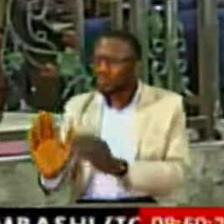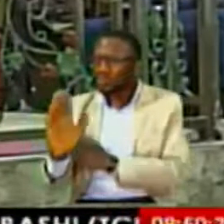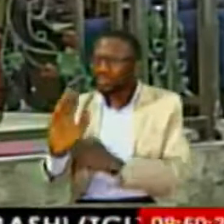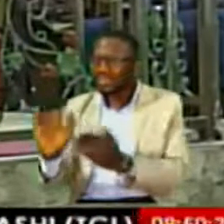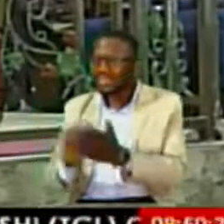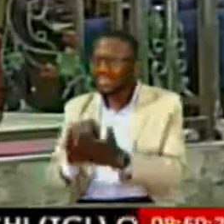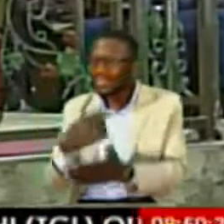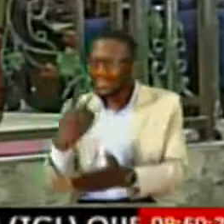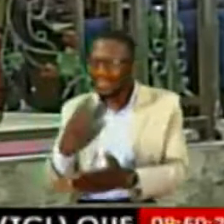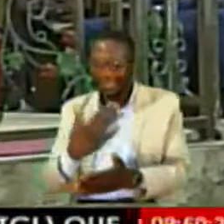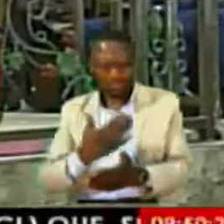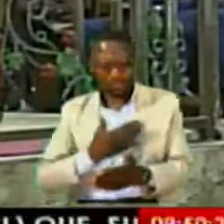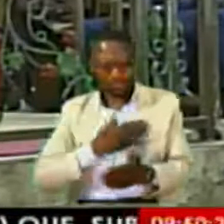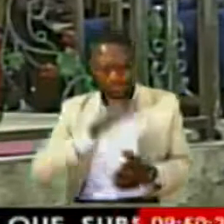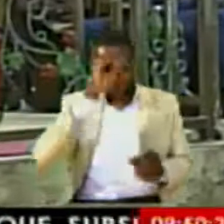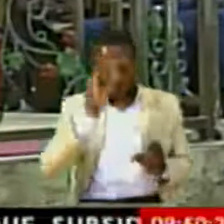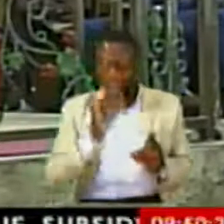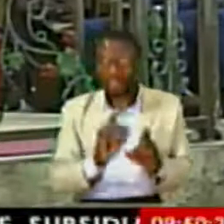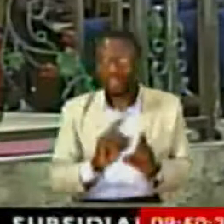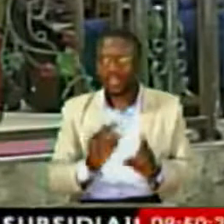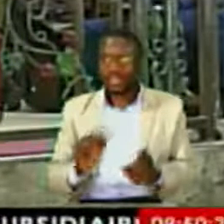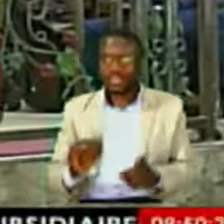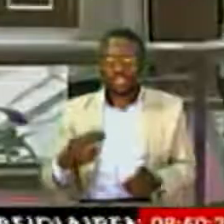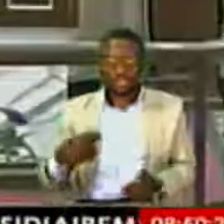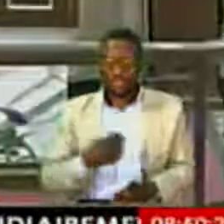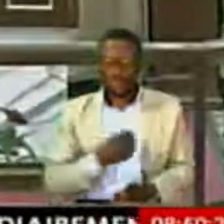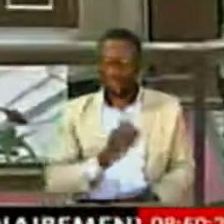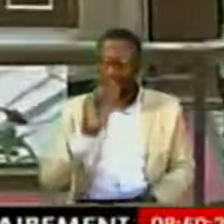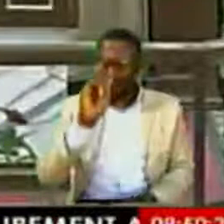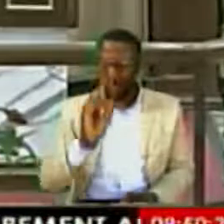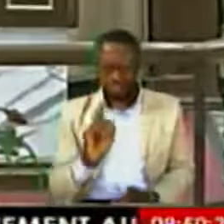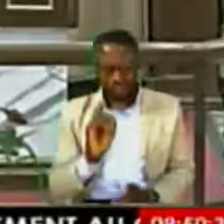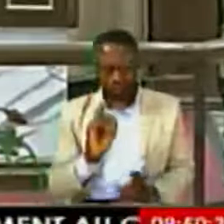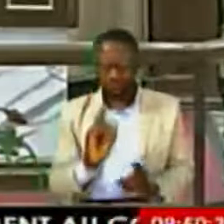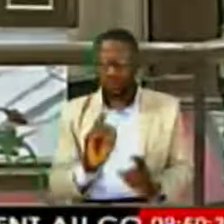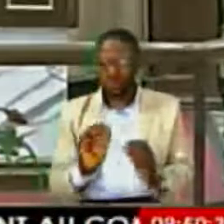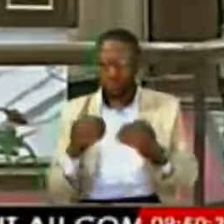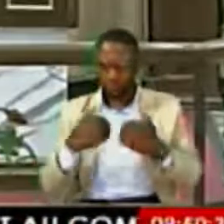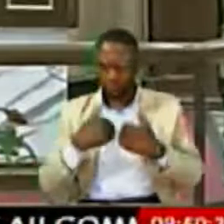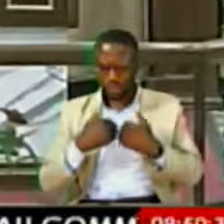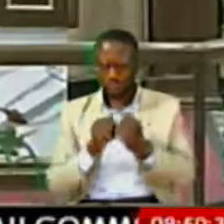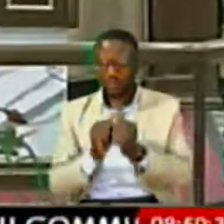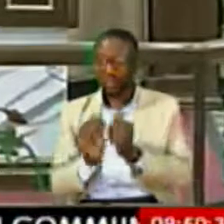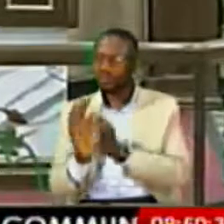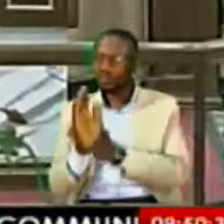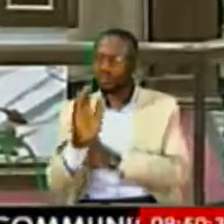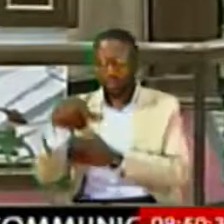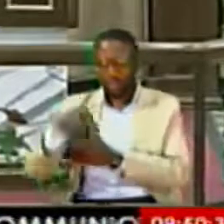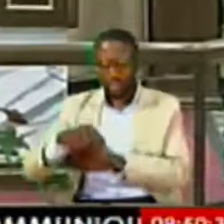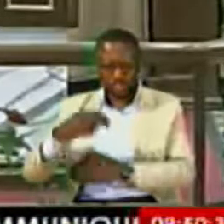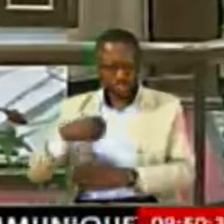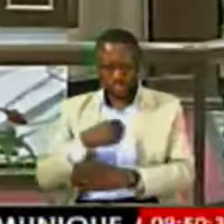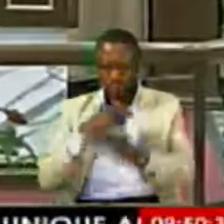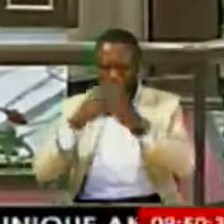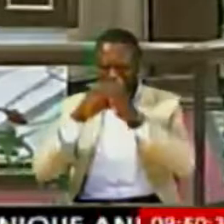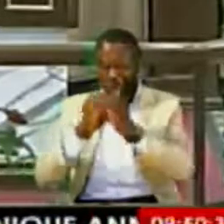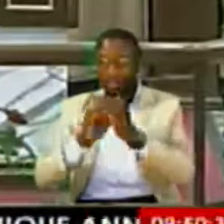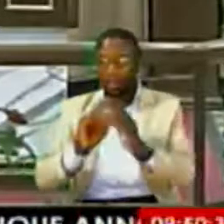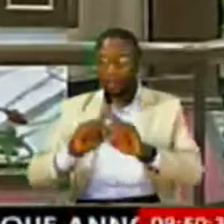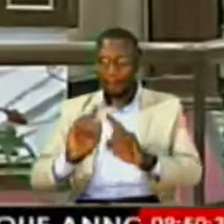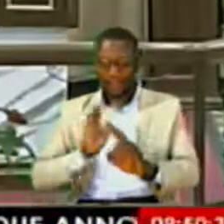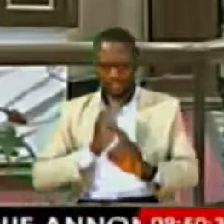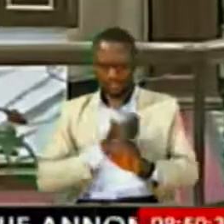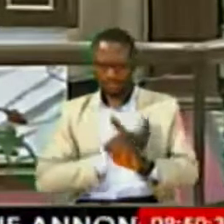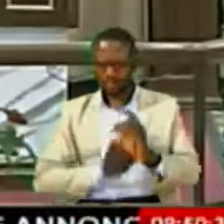frère? Who is your God, my brother? Nous devons avoir un Dieu que nous t'adorons. We need to have a God we are worshiping. Notre Dieu, our God, avant qu'il